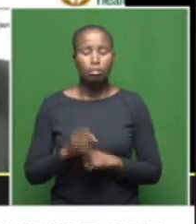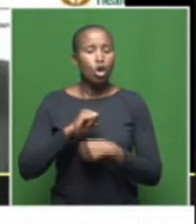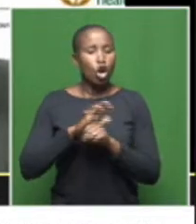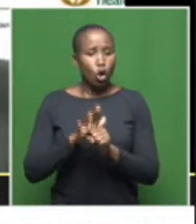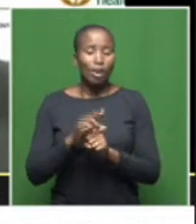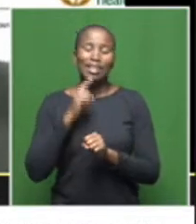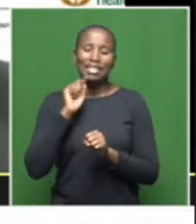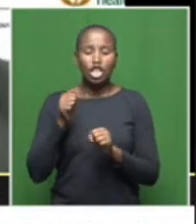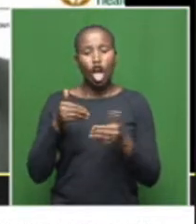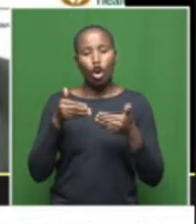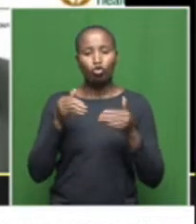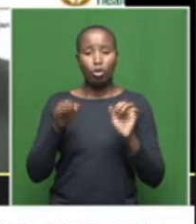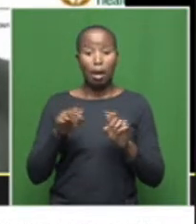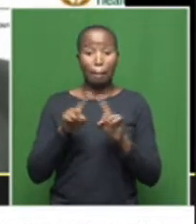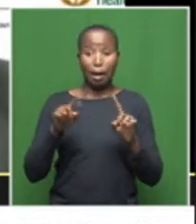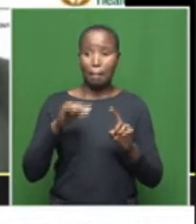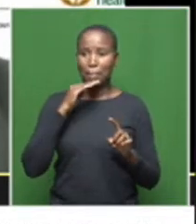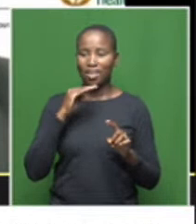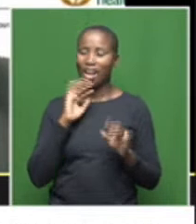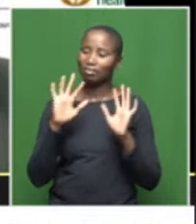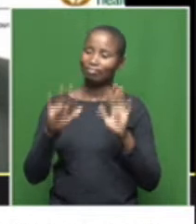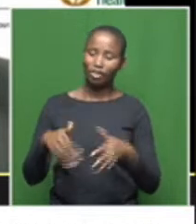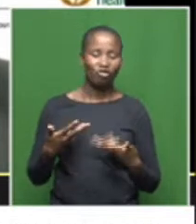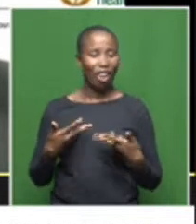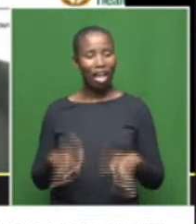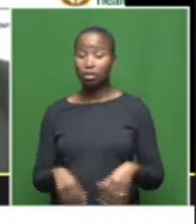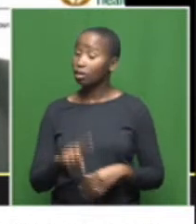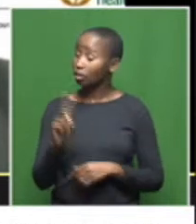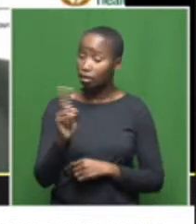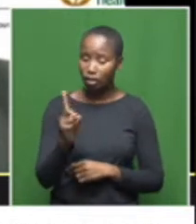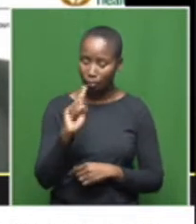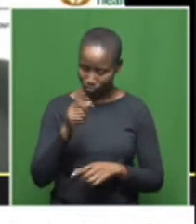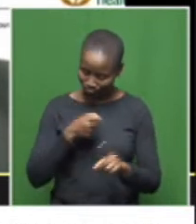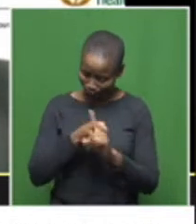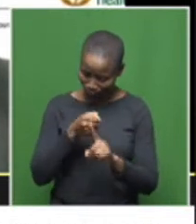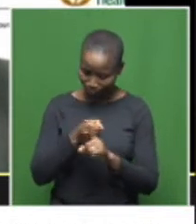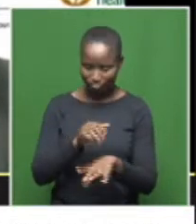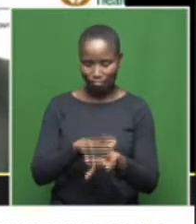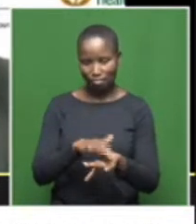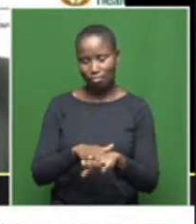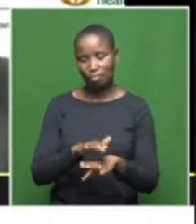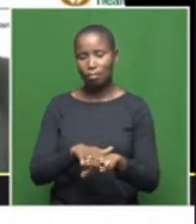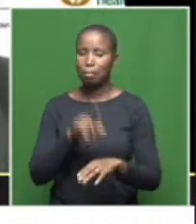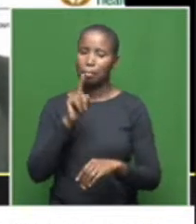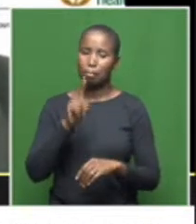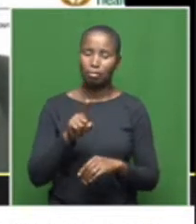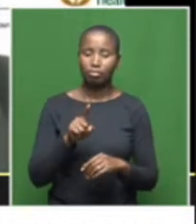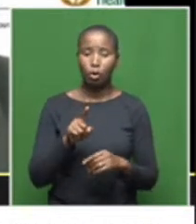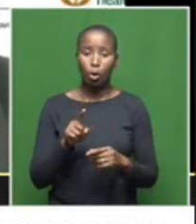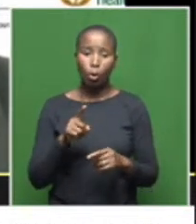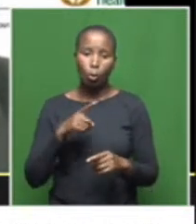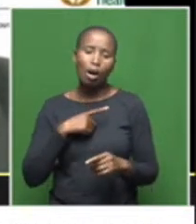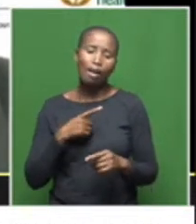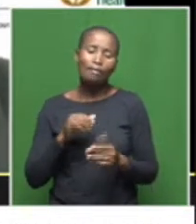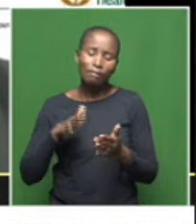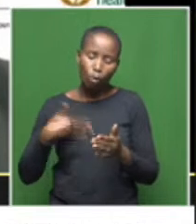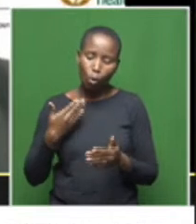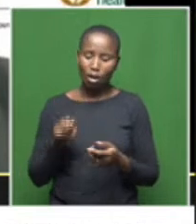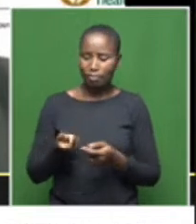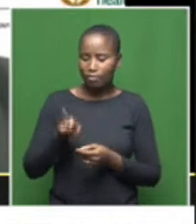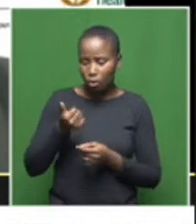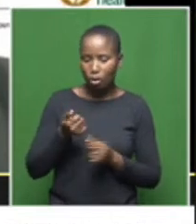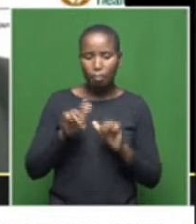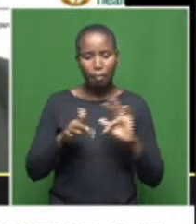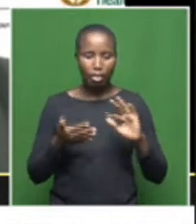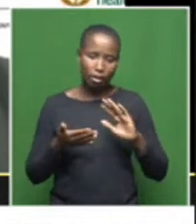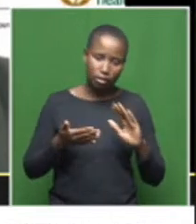does not mean we must lower our guard. The struggle continues. The fact that we continue to report at least a few number of deaths